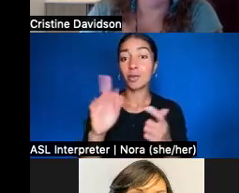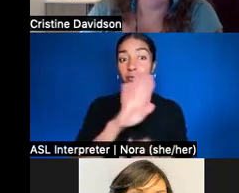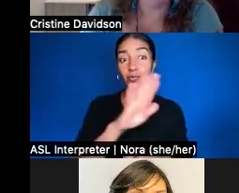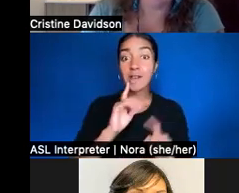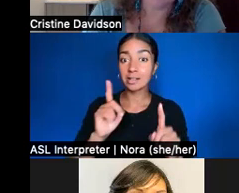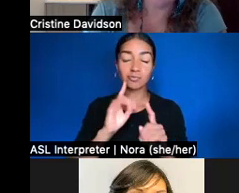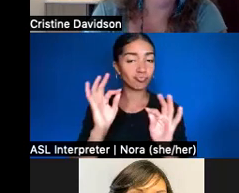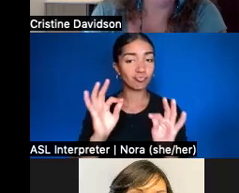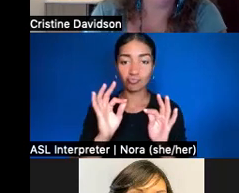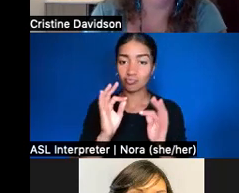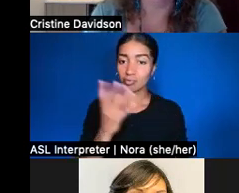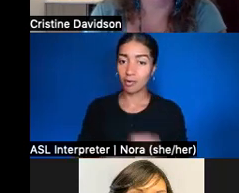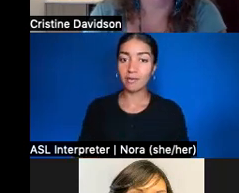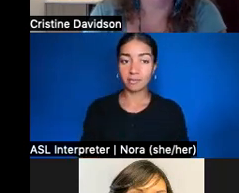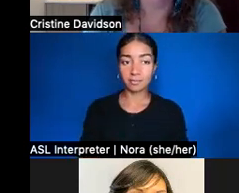right.